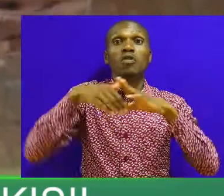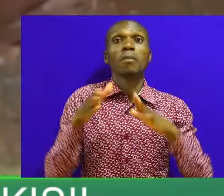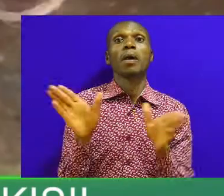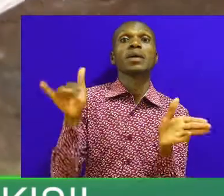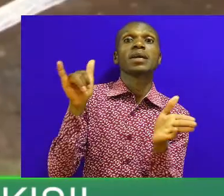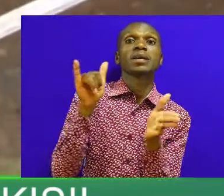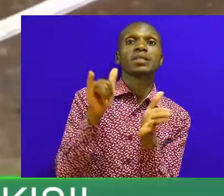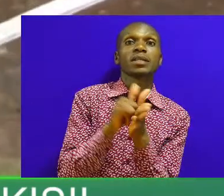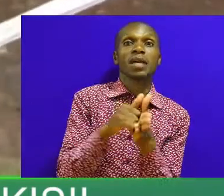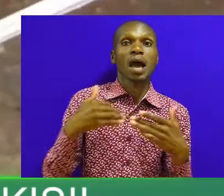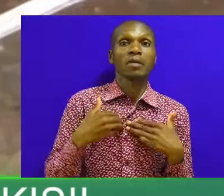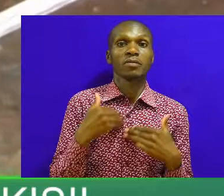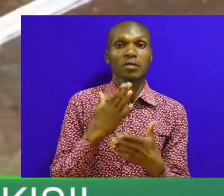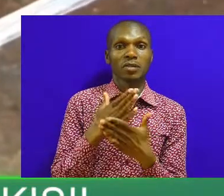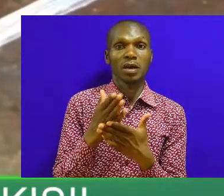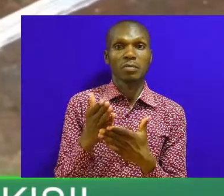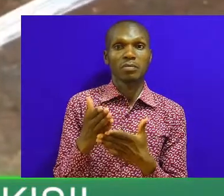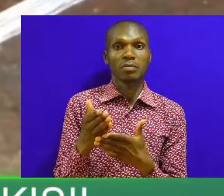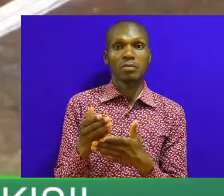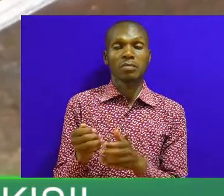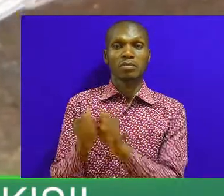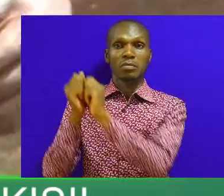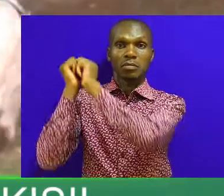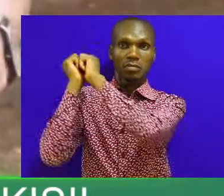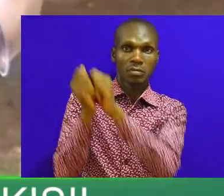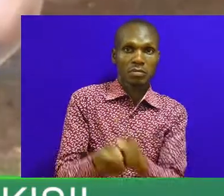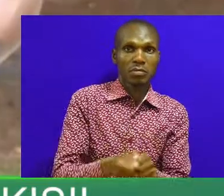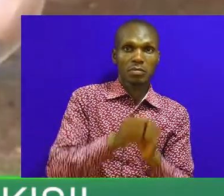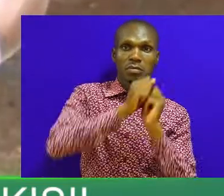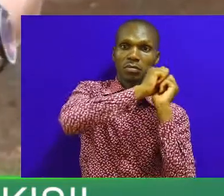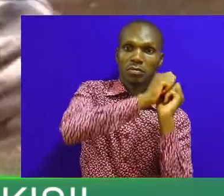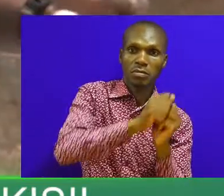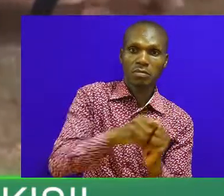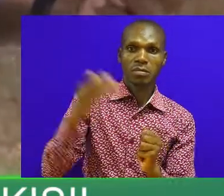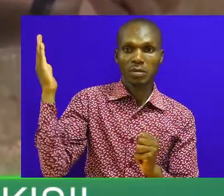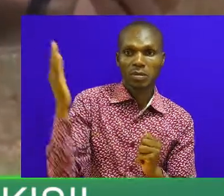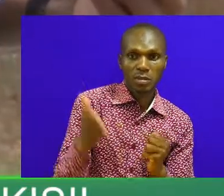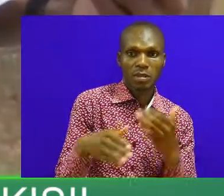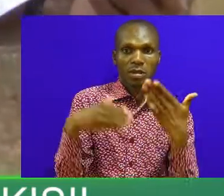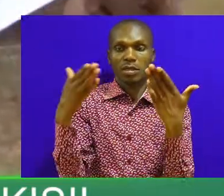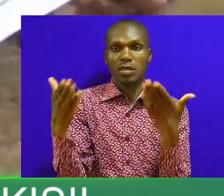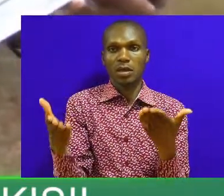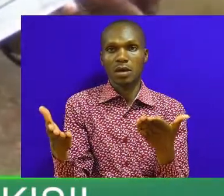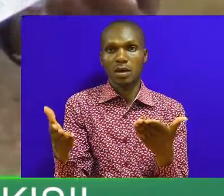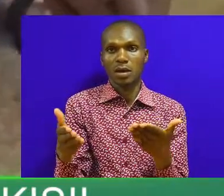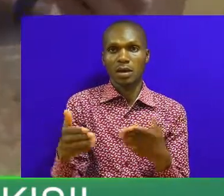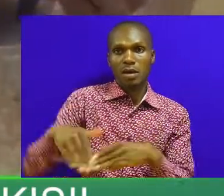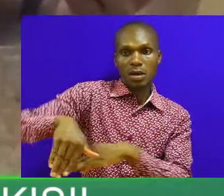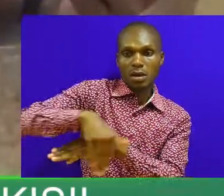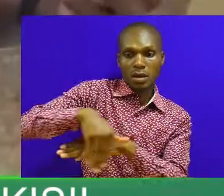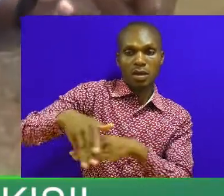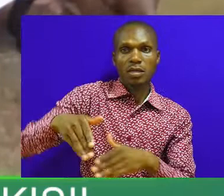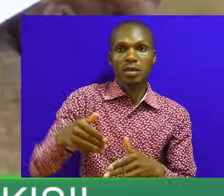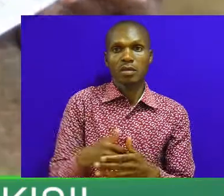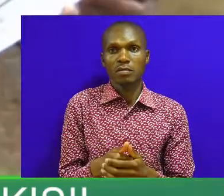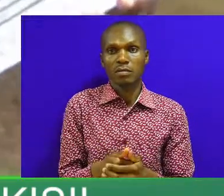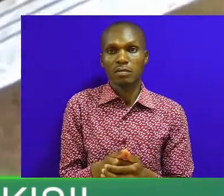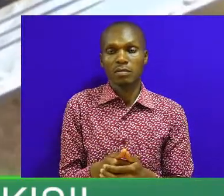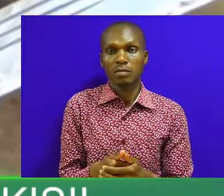are some machetes that have been hidden somewhere in one of the bars called Senator.